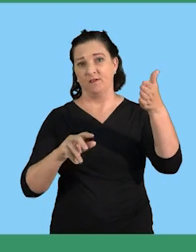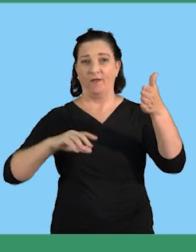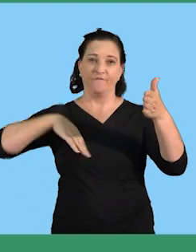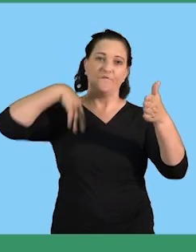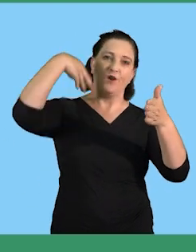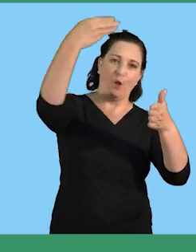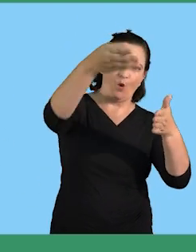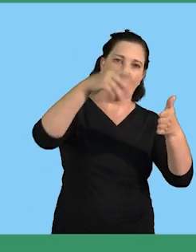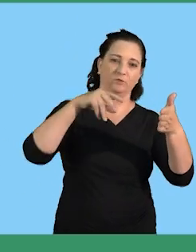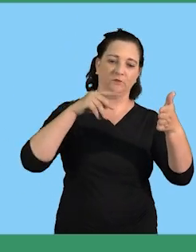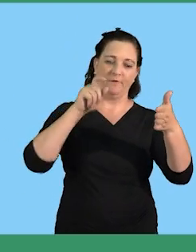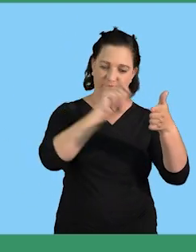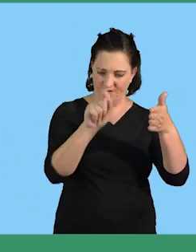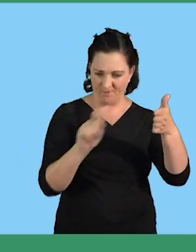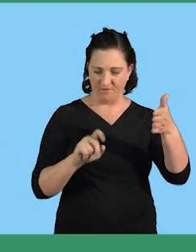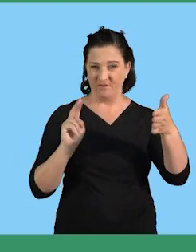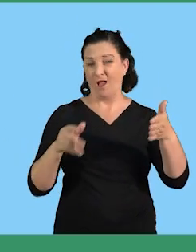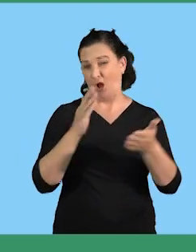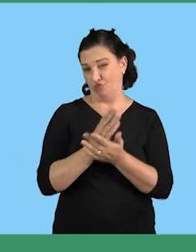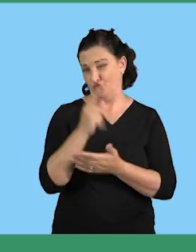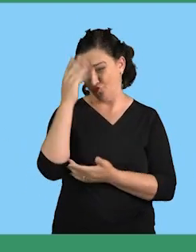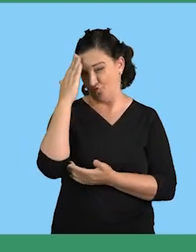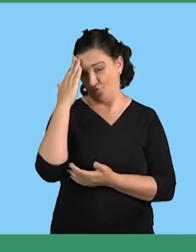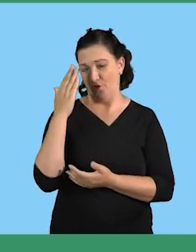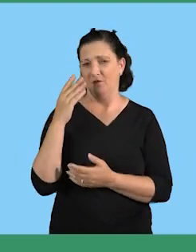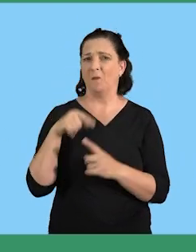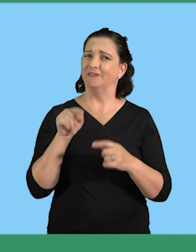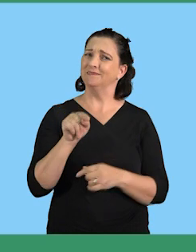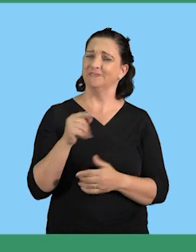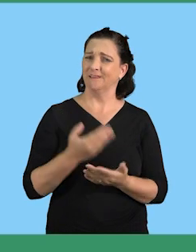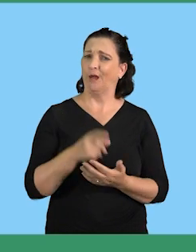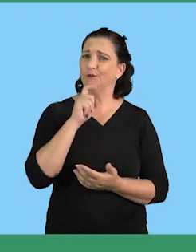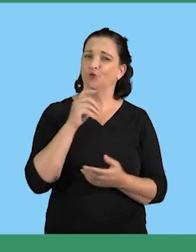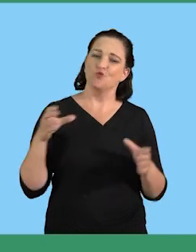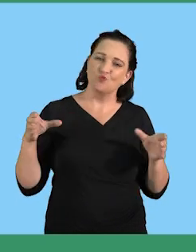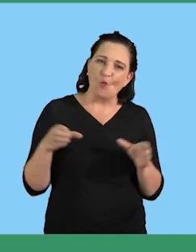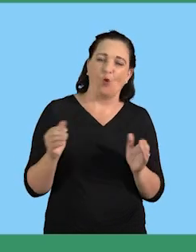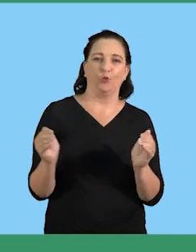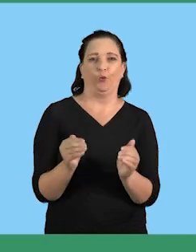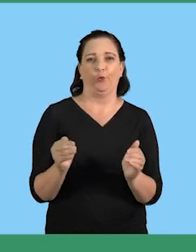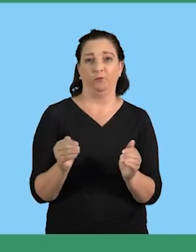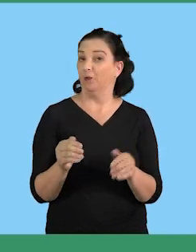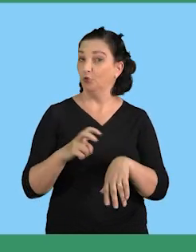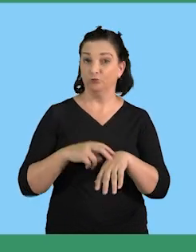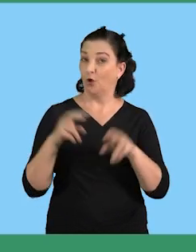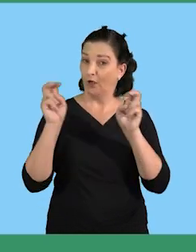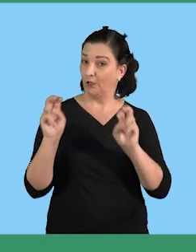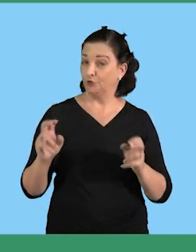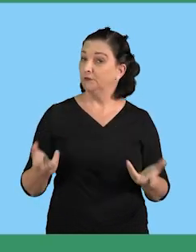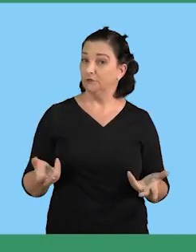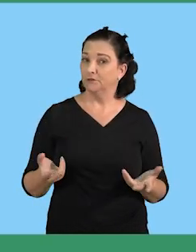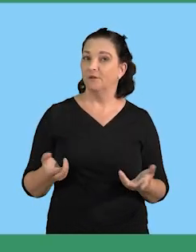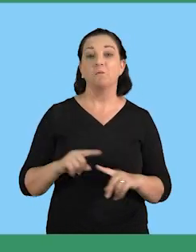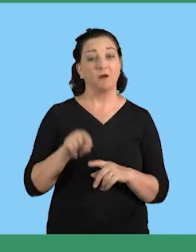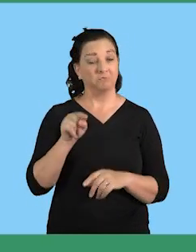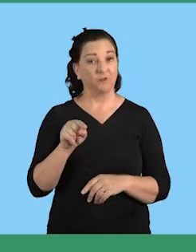something else, and then it flips over. I'm sure you're familiar with this one. So charts can be used for small groups. It does not need electricity, and therefore it